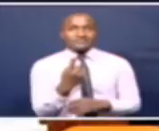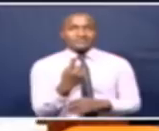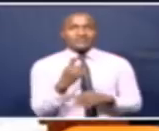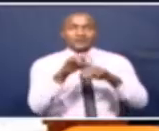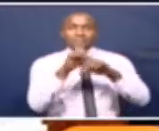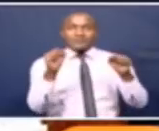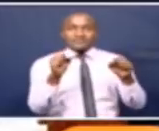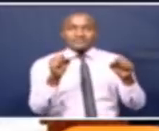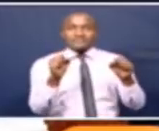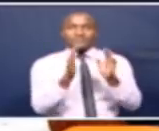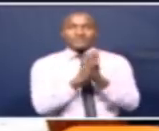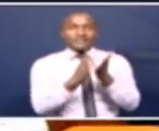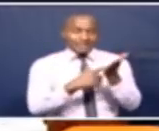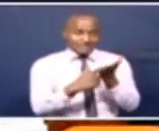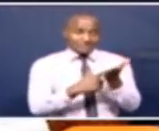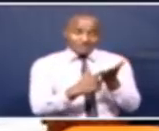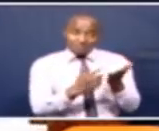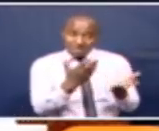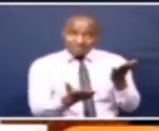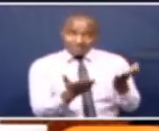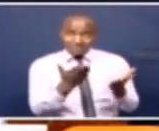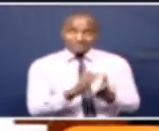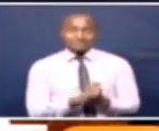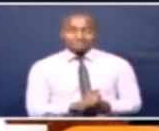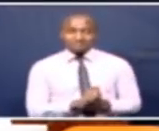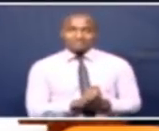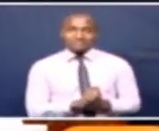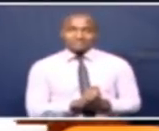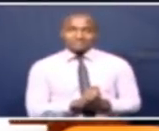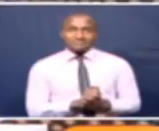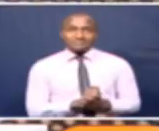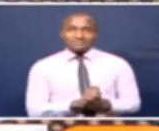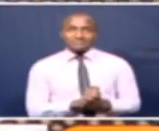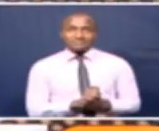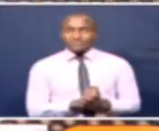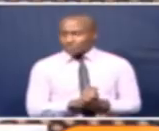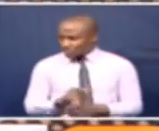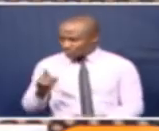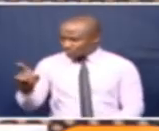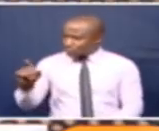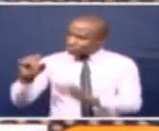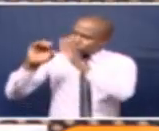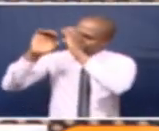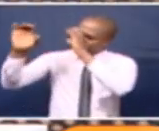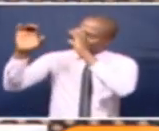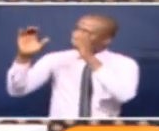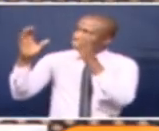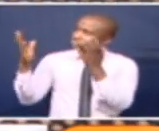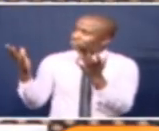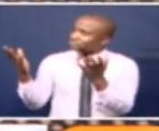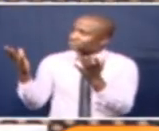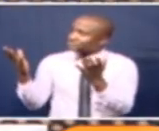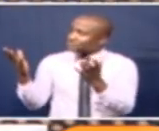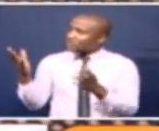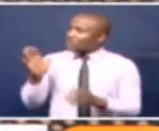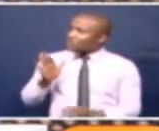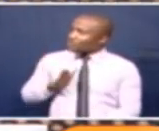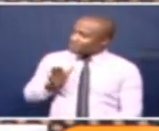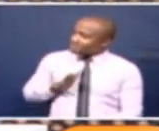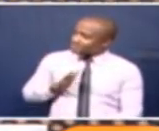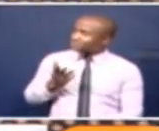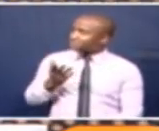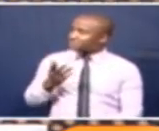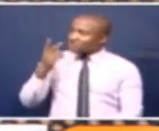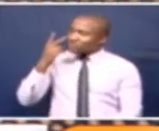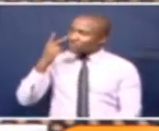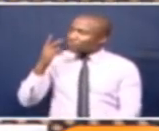president with albinism. Wow. I can take that. And who do you look up to? Now that you're talking about women, who do you look up